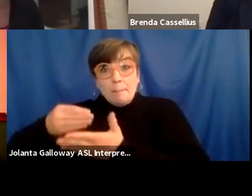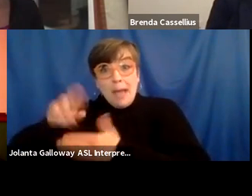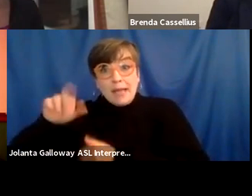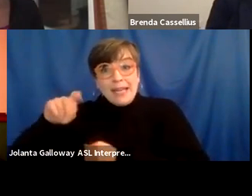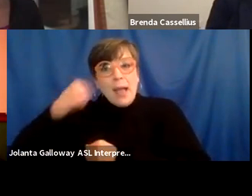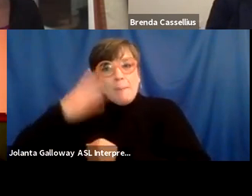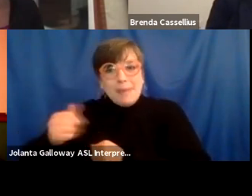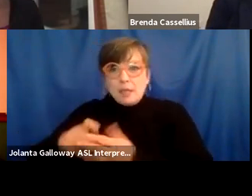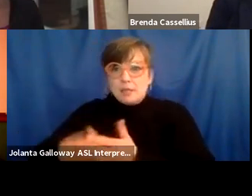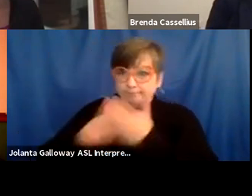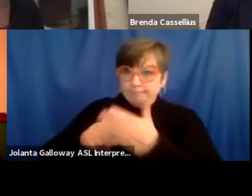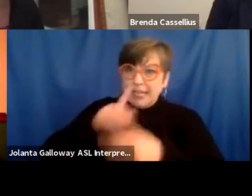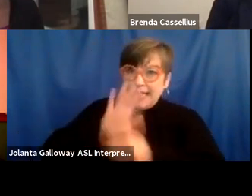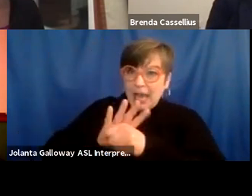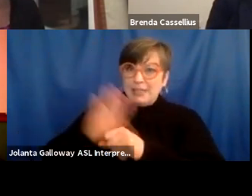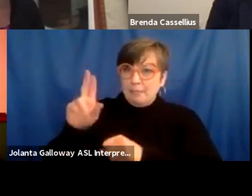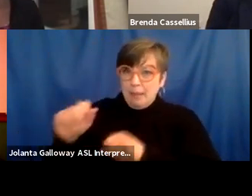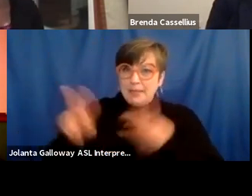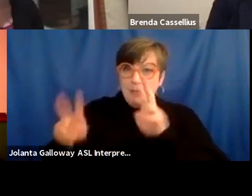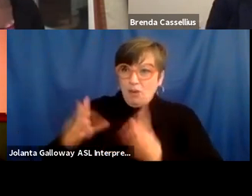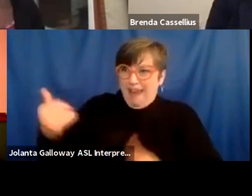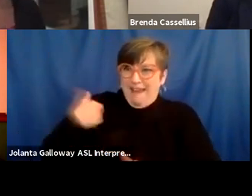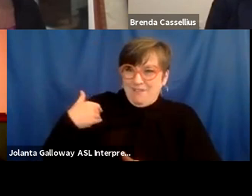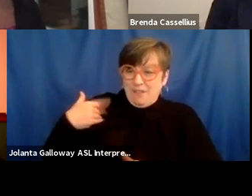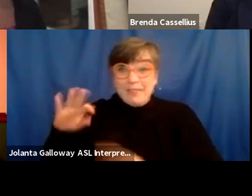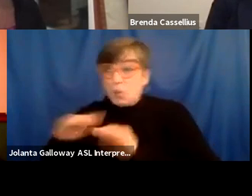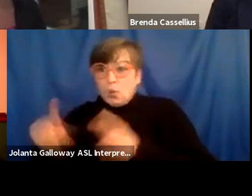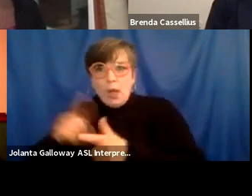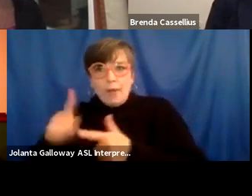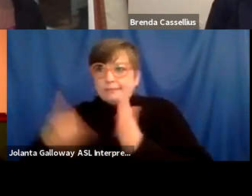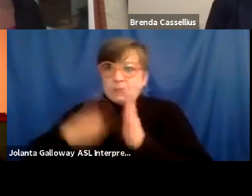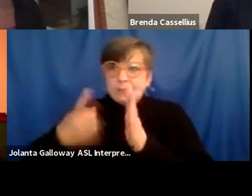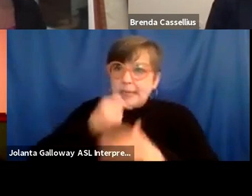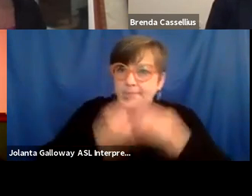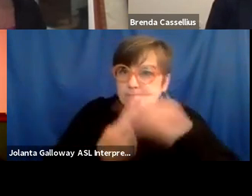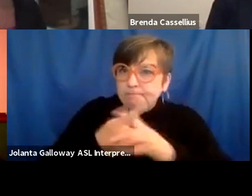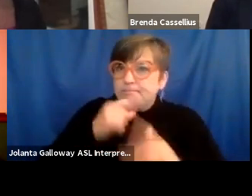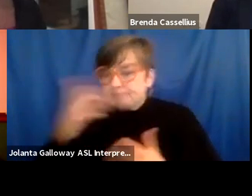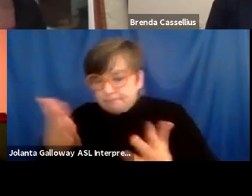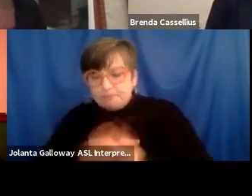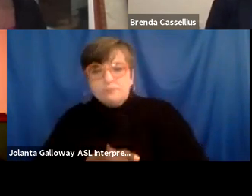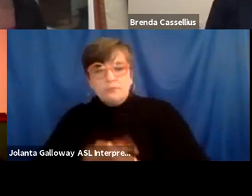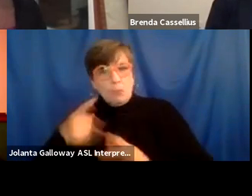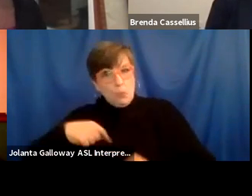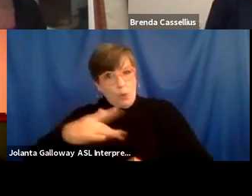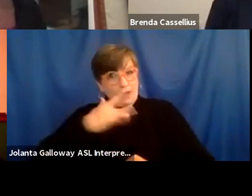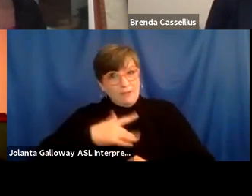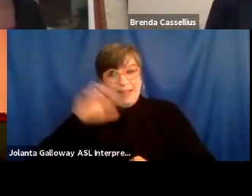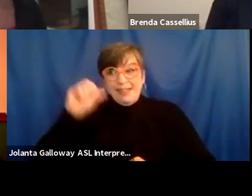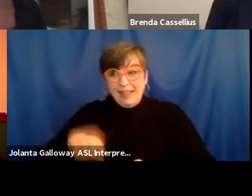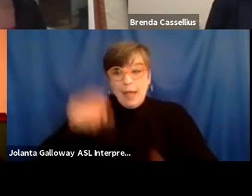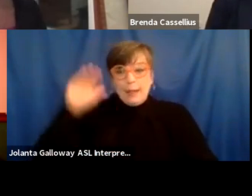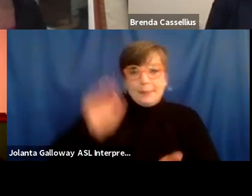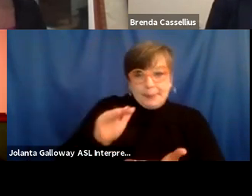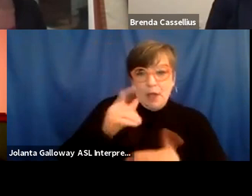we invest in bus monitor technology, if we invest in additional bus monitors up front, we think we can actually lower our long-term costs